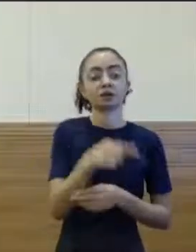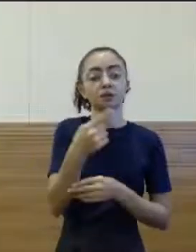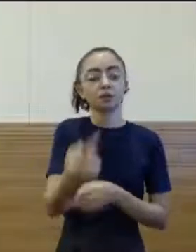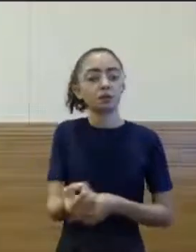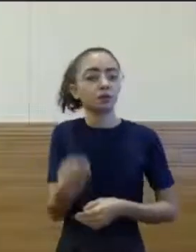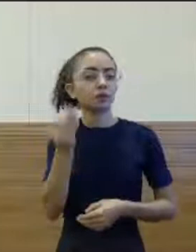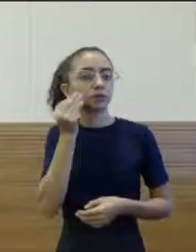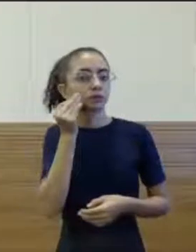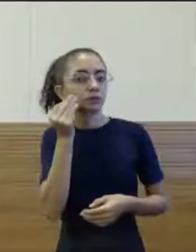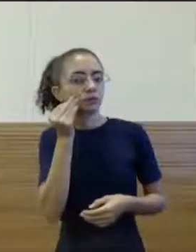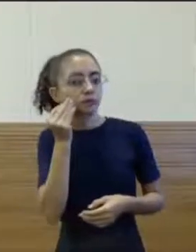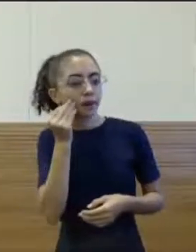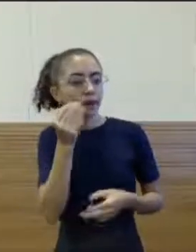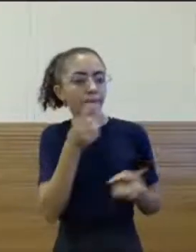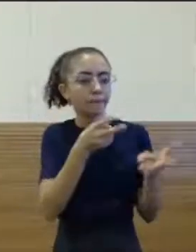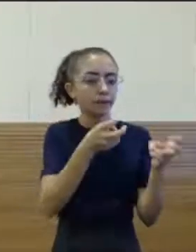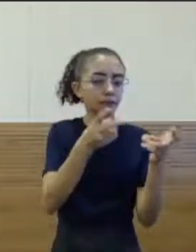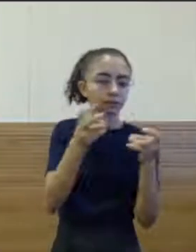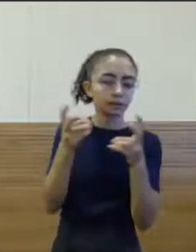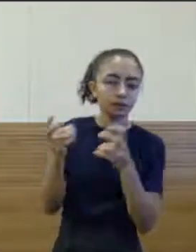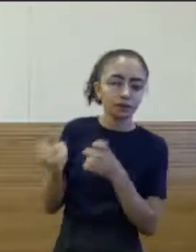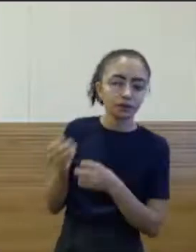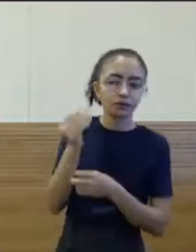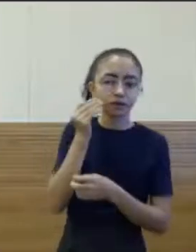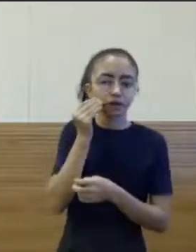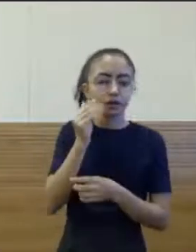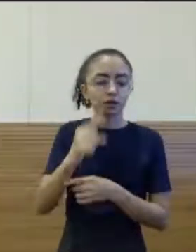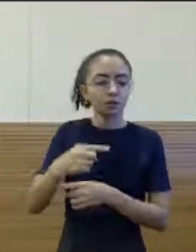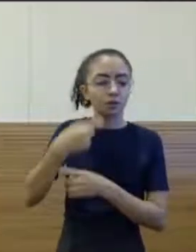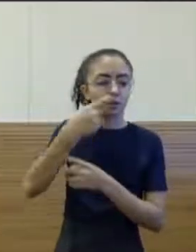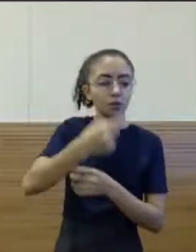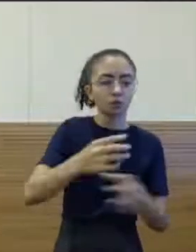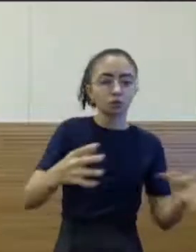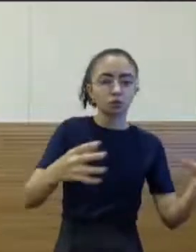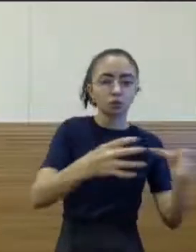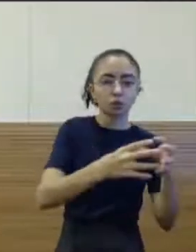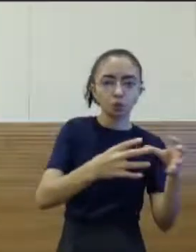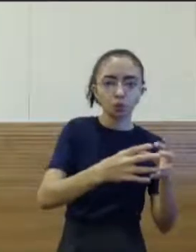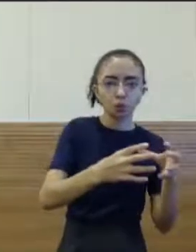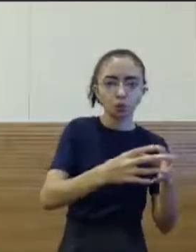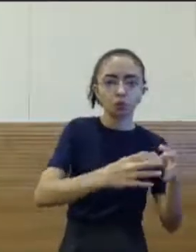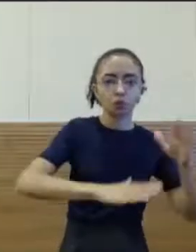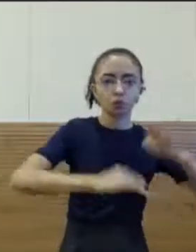with experts. We have